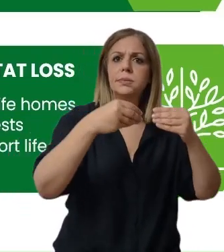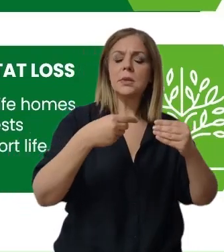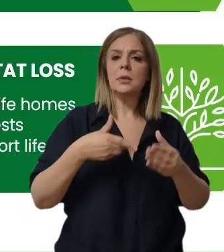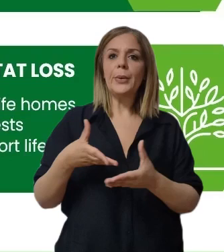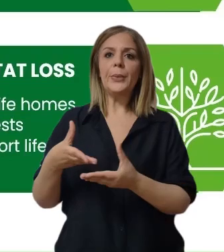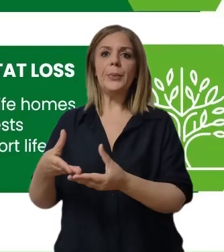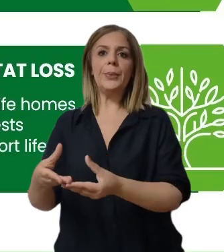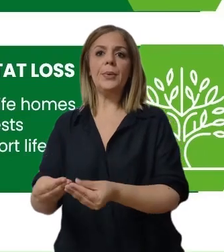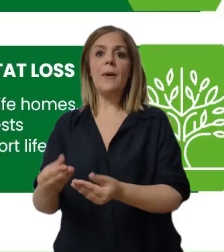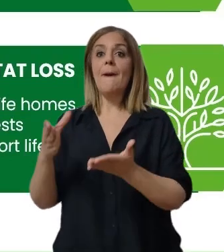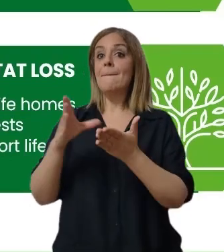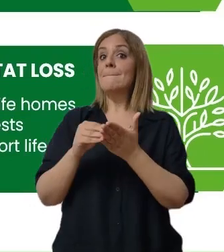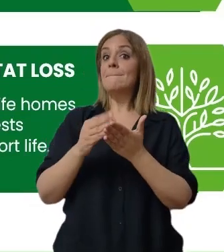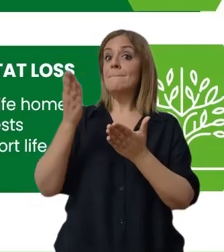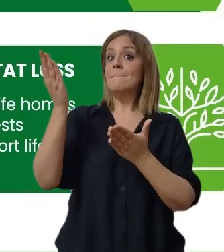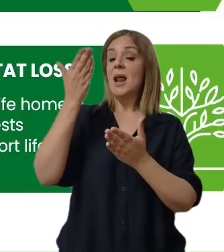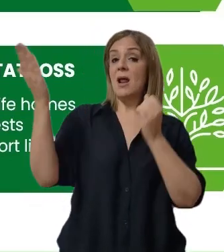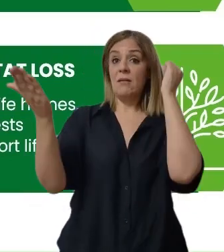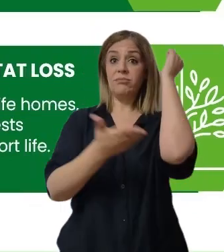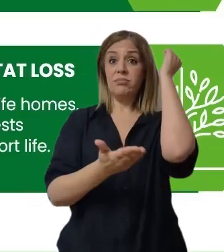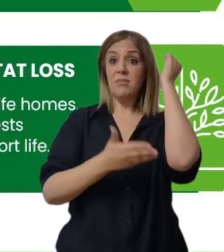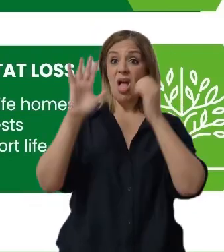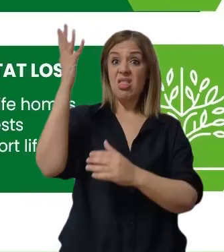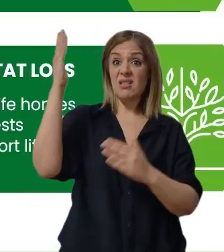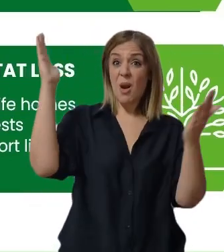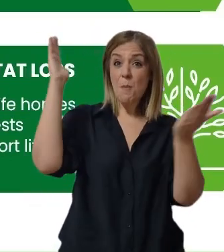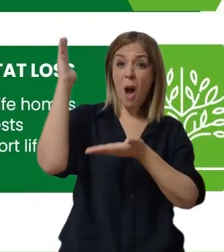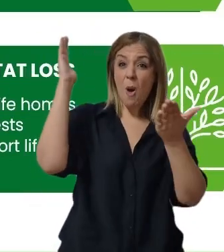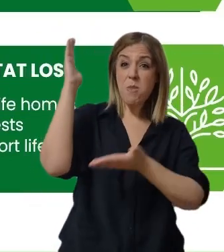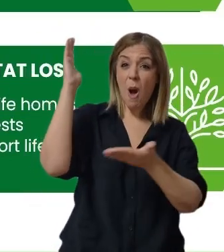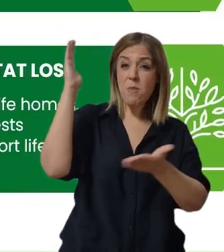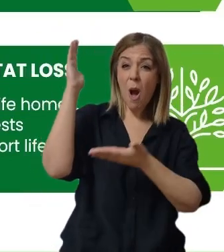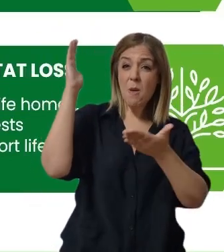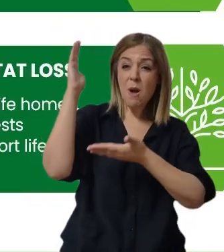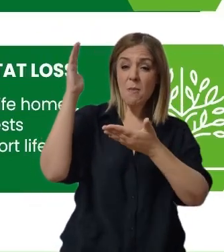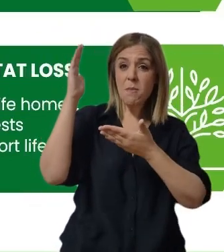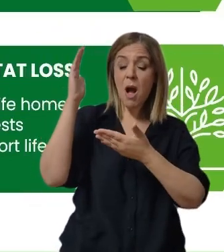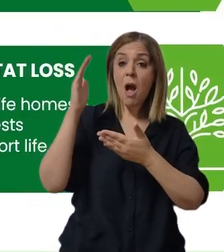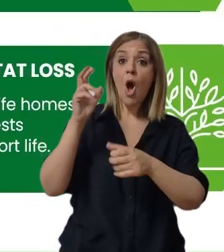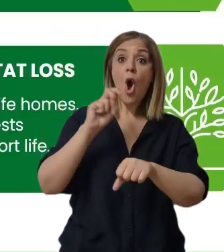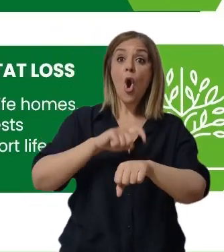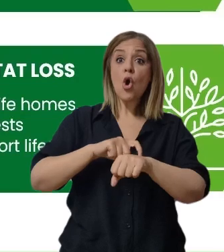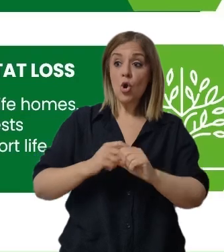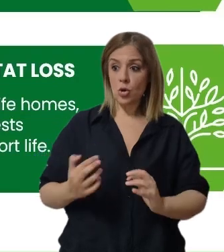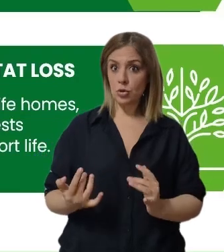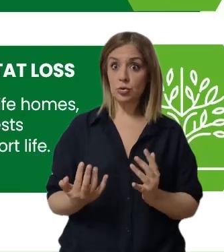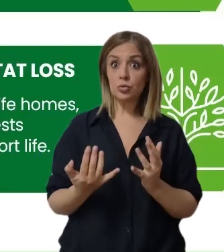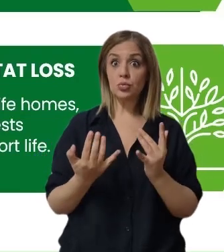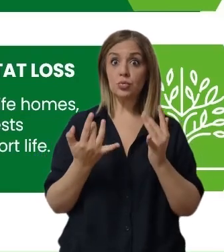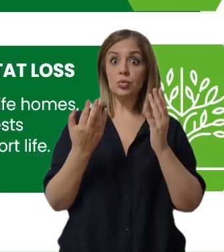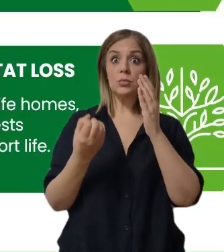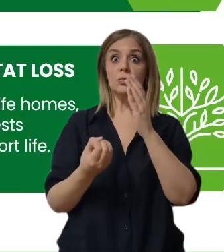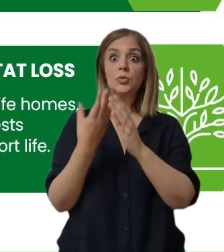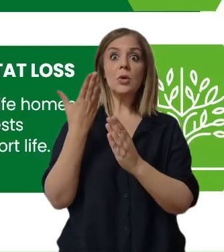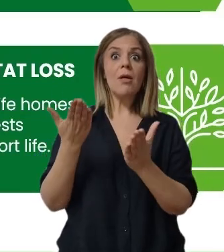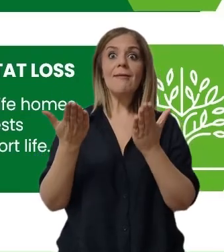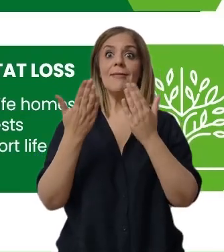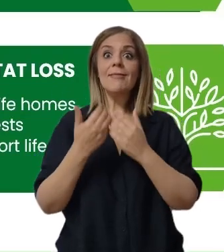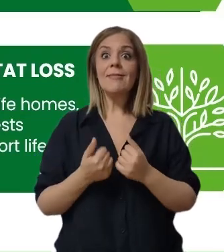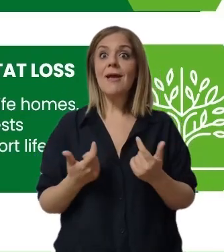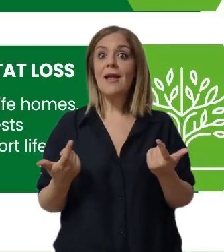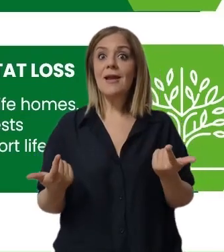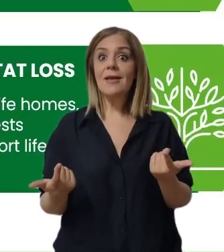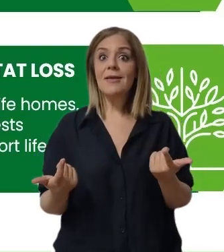is deforestation. By cutting trees, we are cutting trees faster than the speed that we are